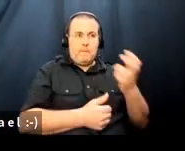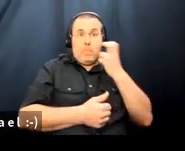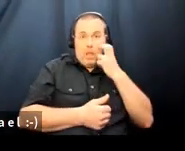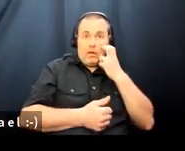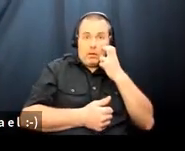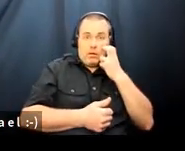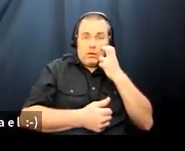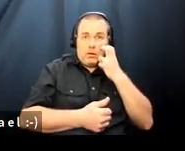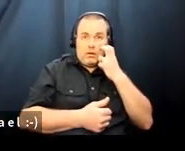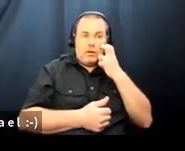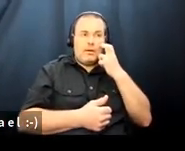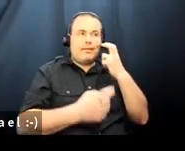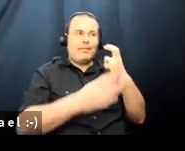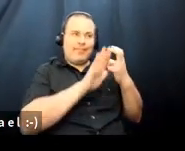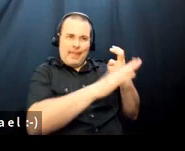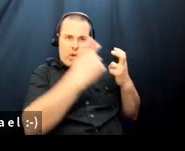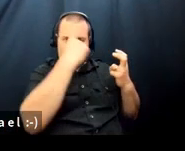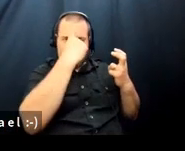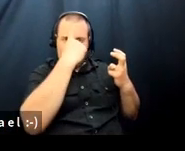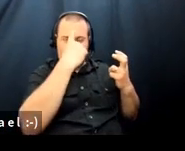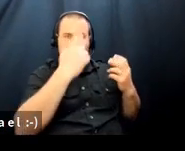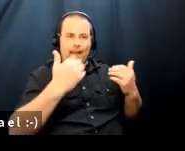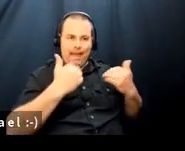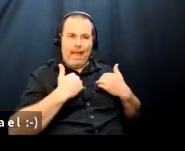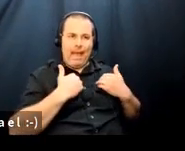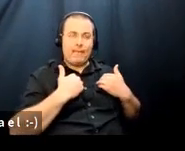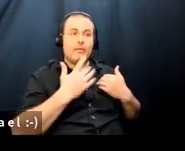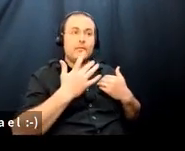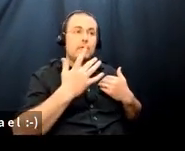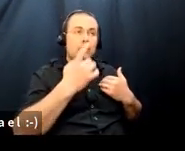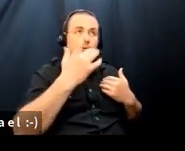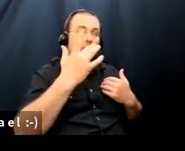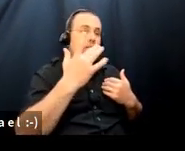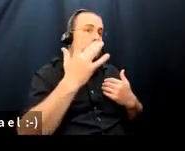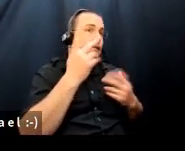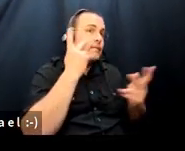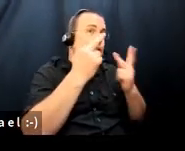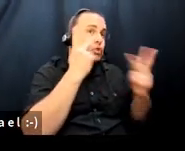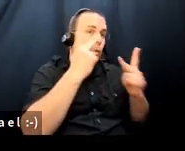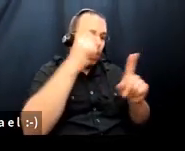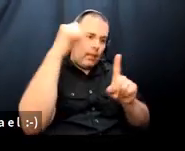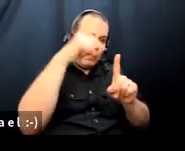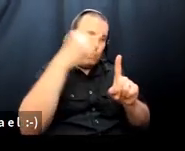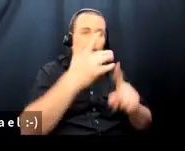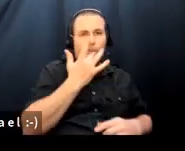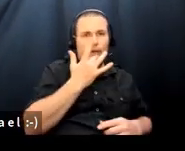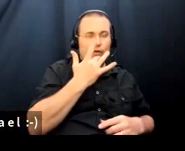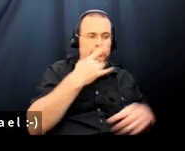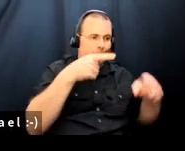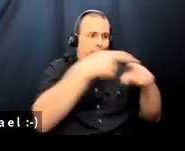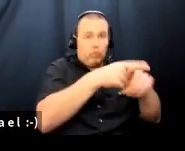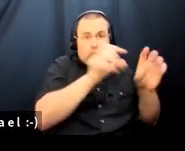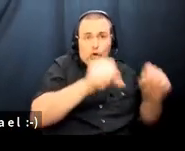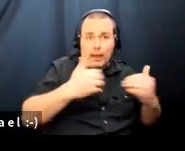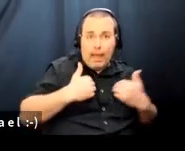to be born with a brain that has a preference for visual input.